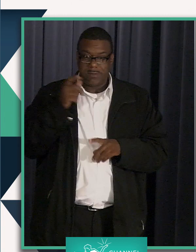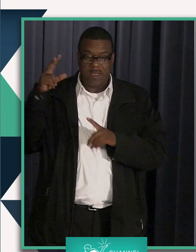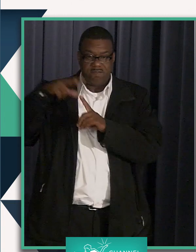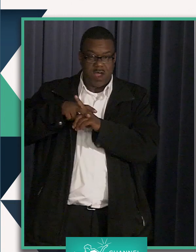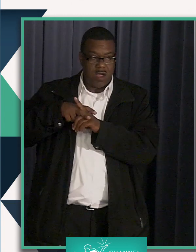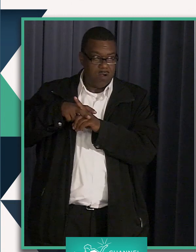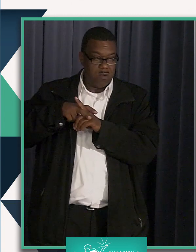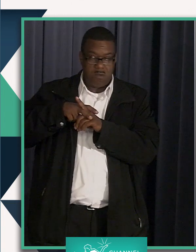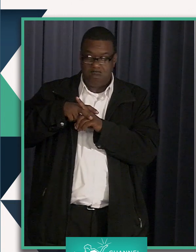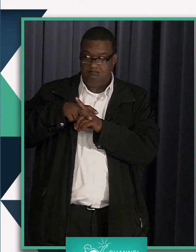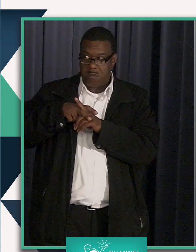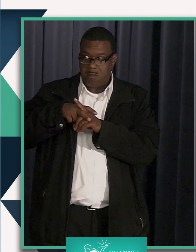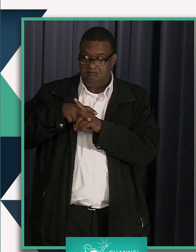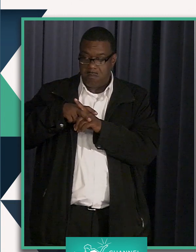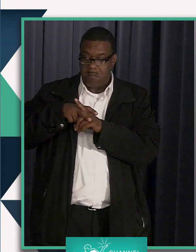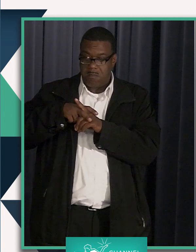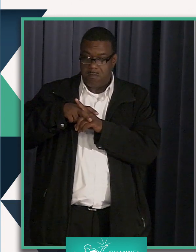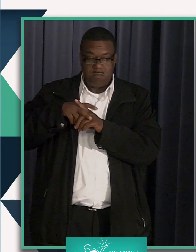file,